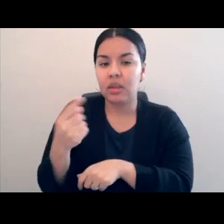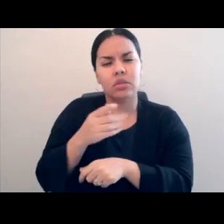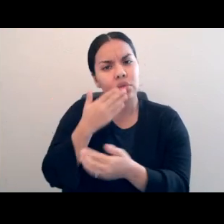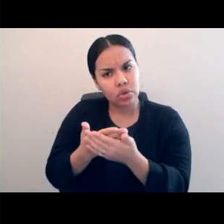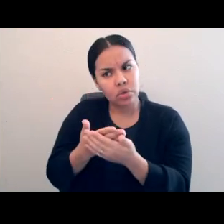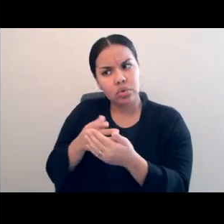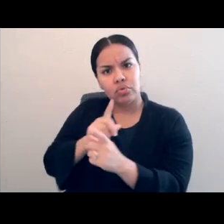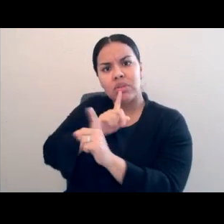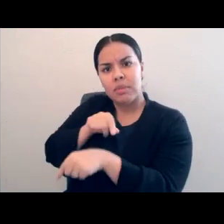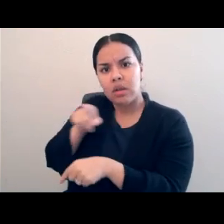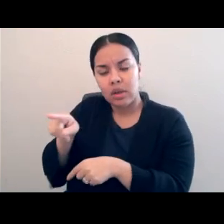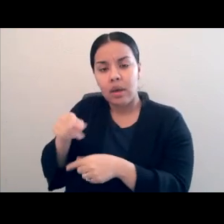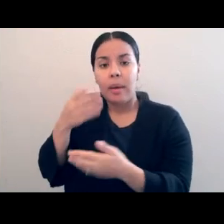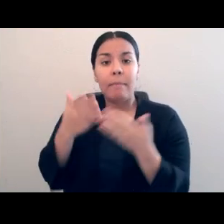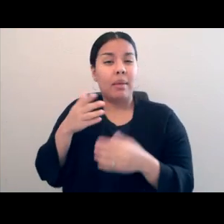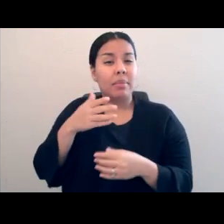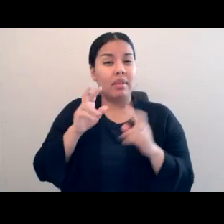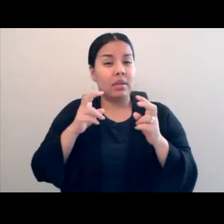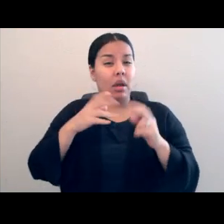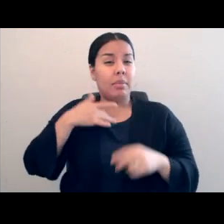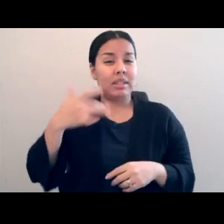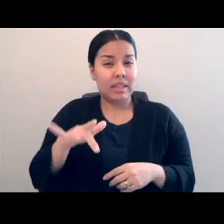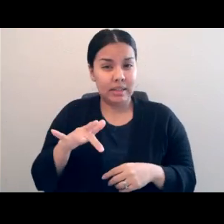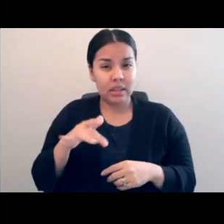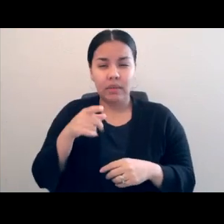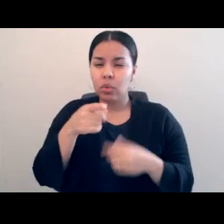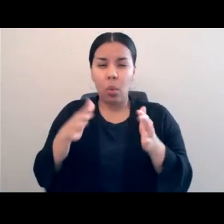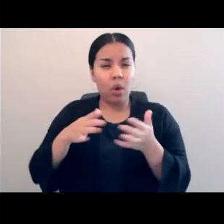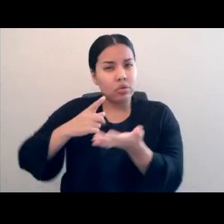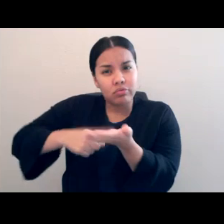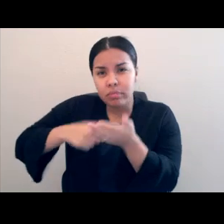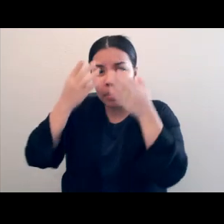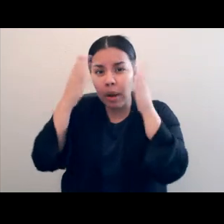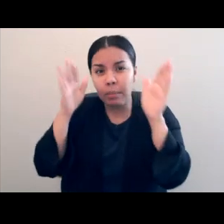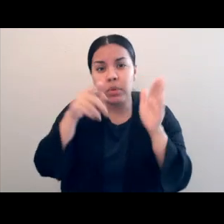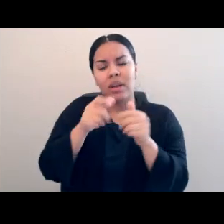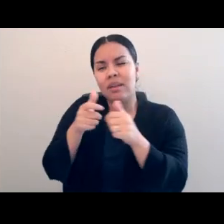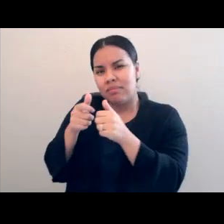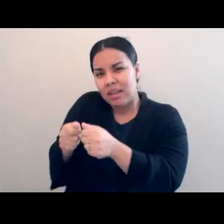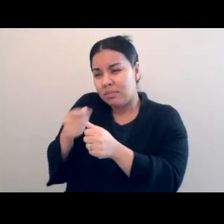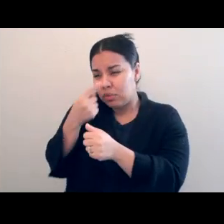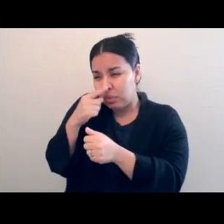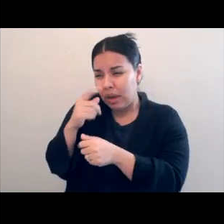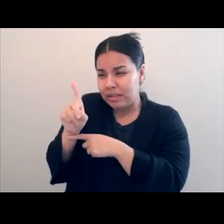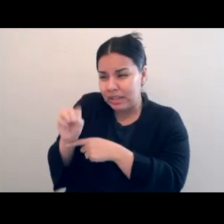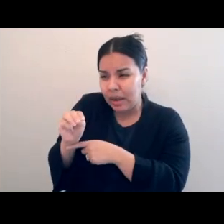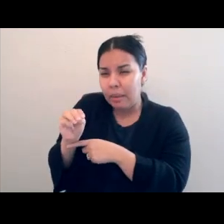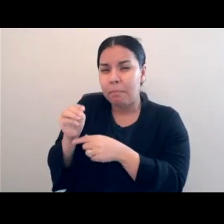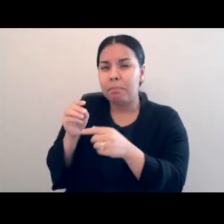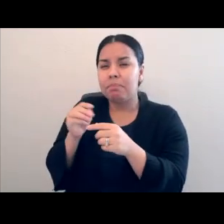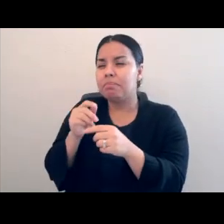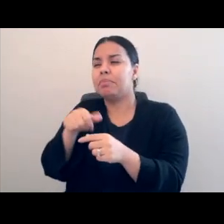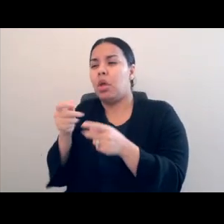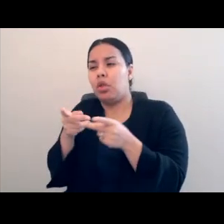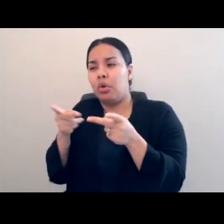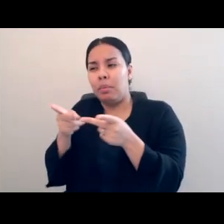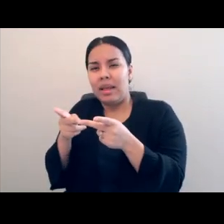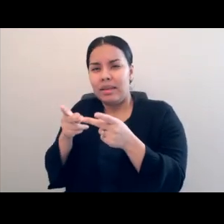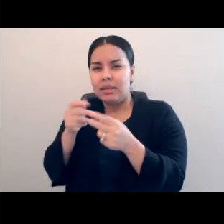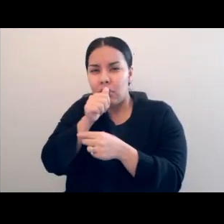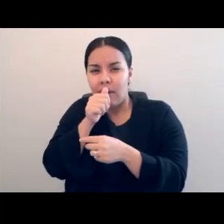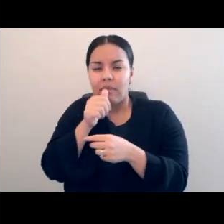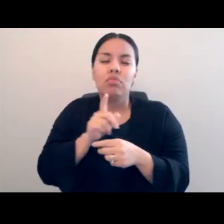public, ask them, is it okay if I DM you and we can have a conversation elsewhere off of Twitter? But you really need to start